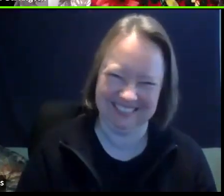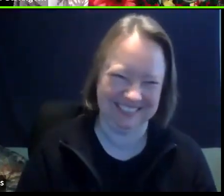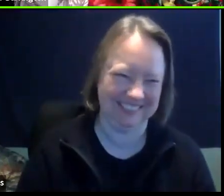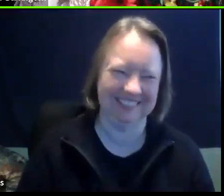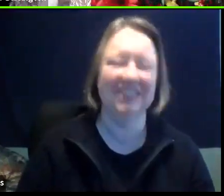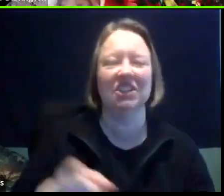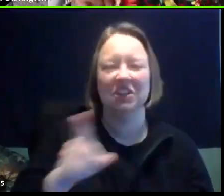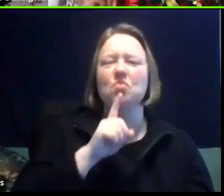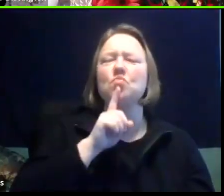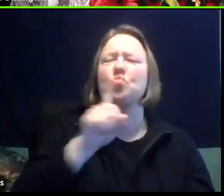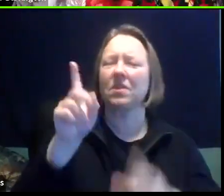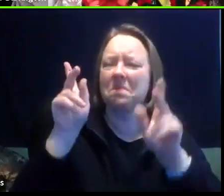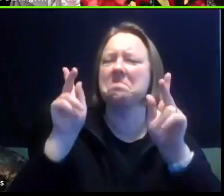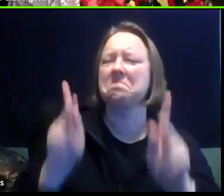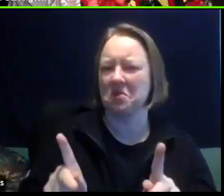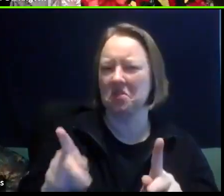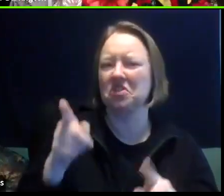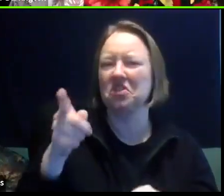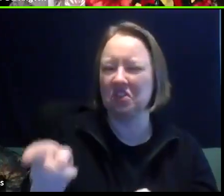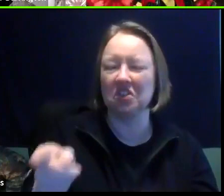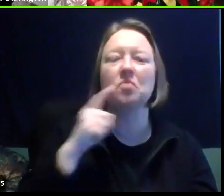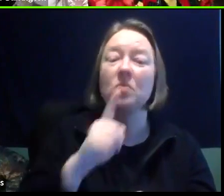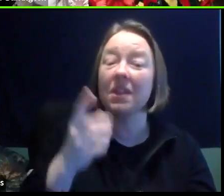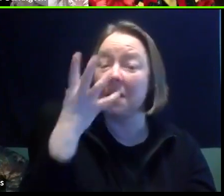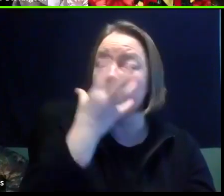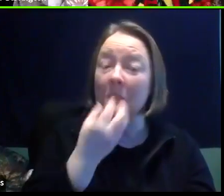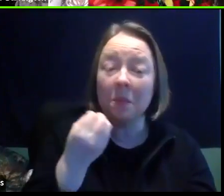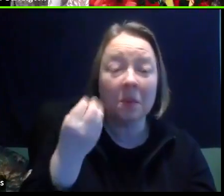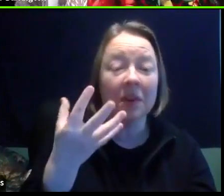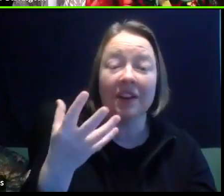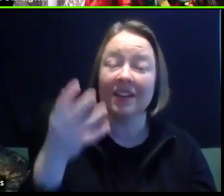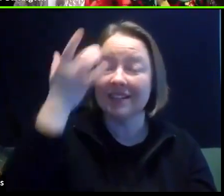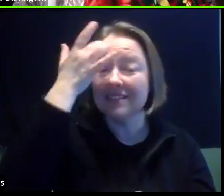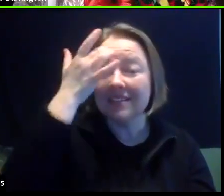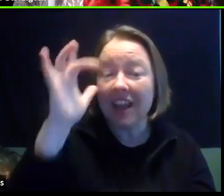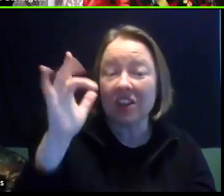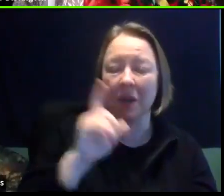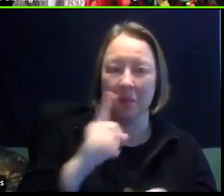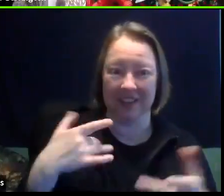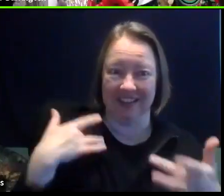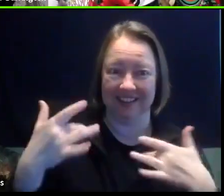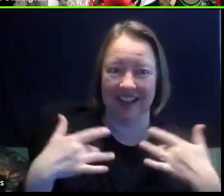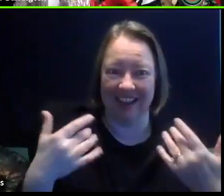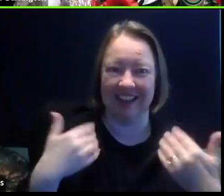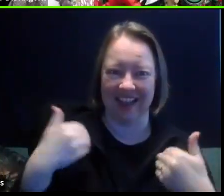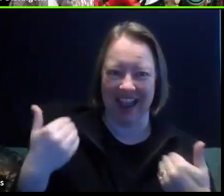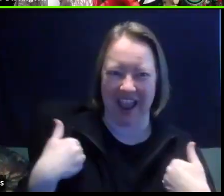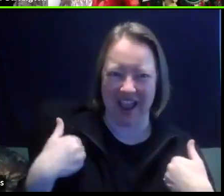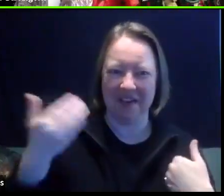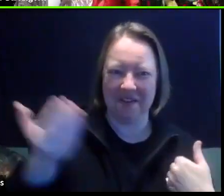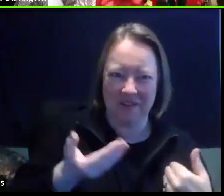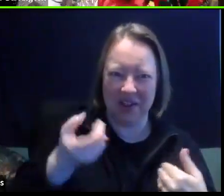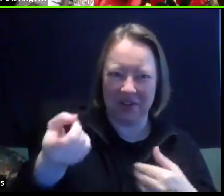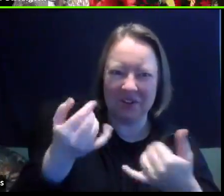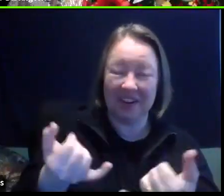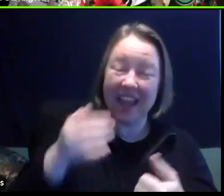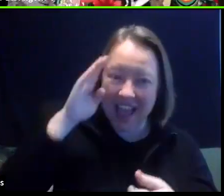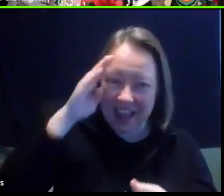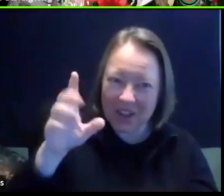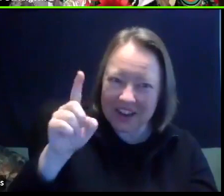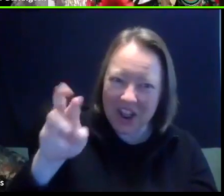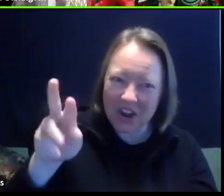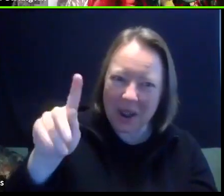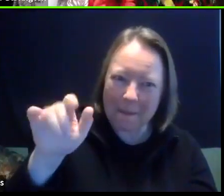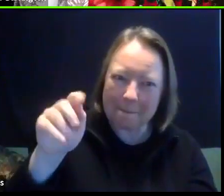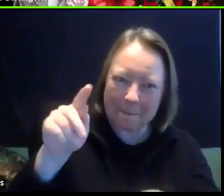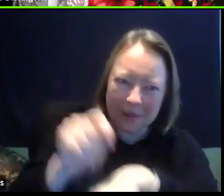She's real. She's really that pretty, and she's intelligent. And I'm so excited to have her on today. Hey, Dr. Temple, how